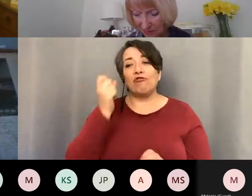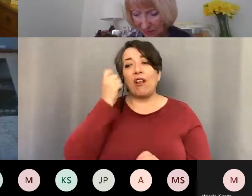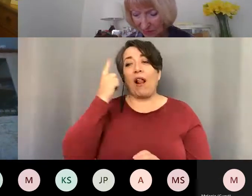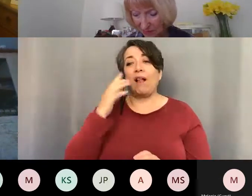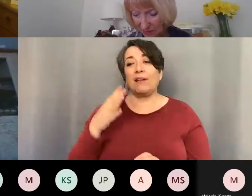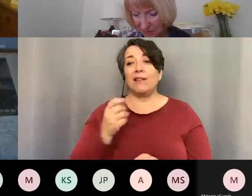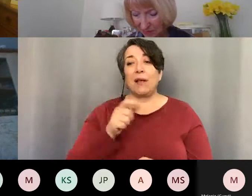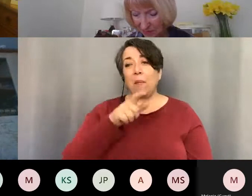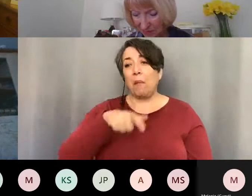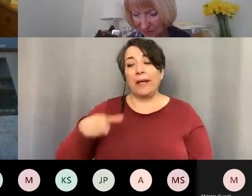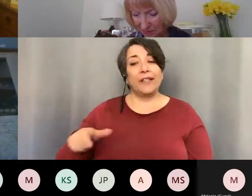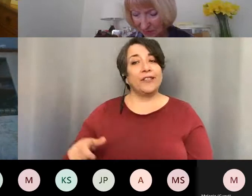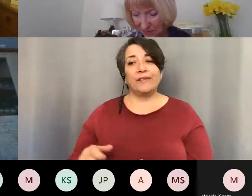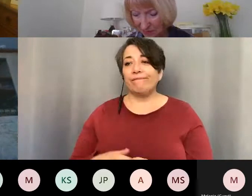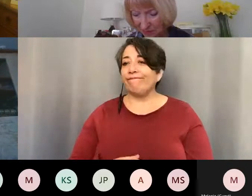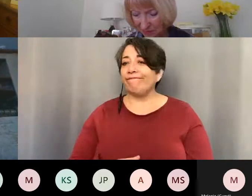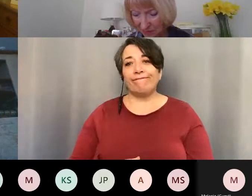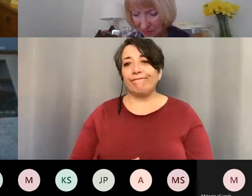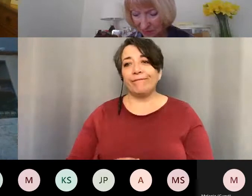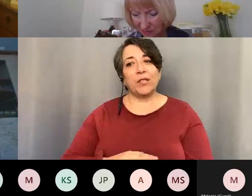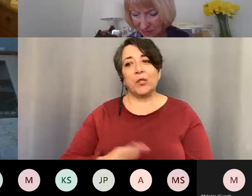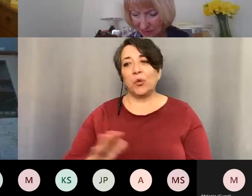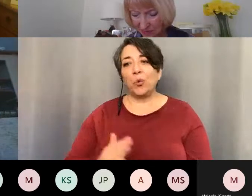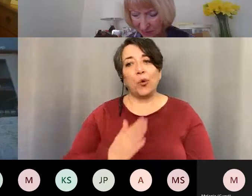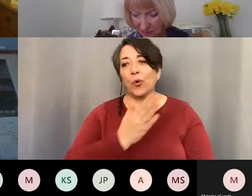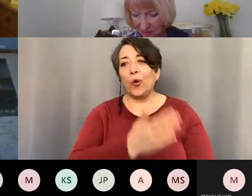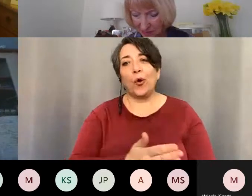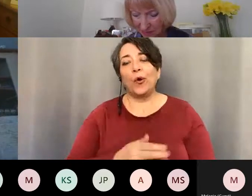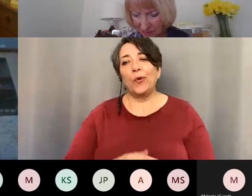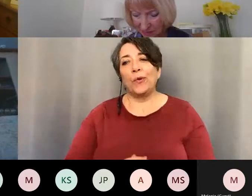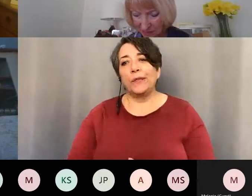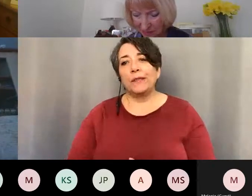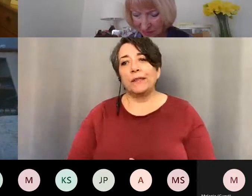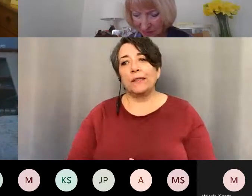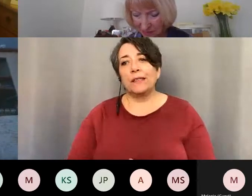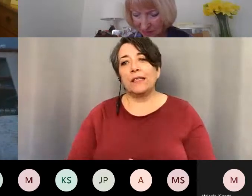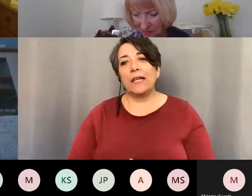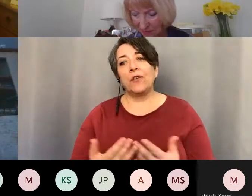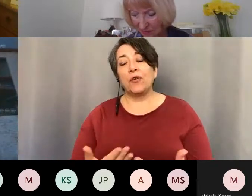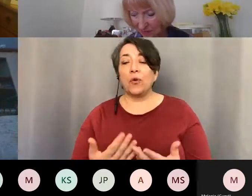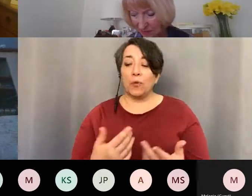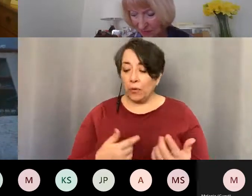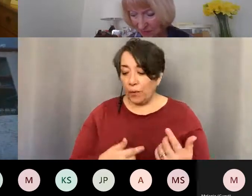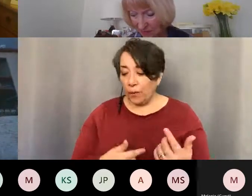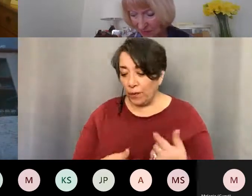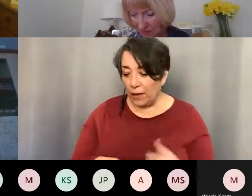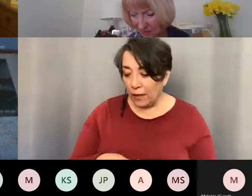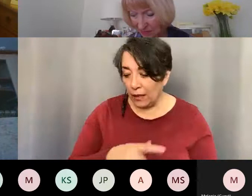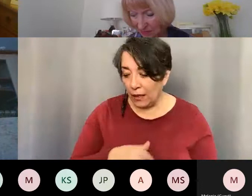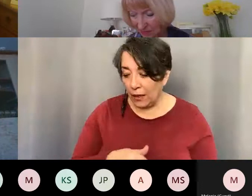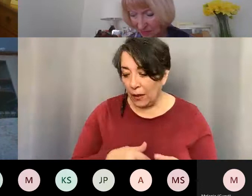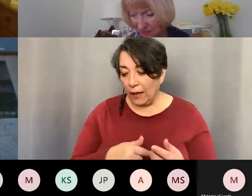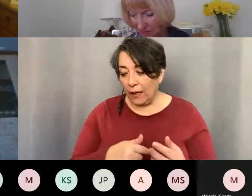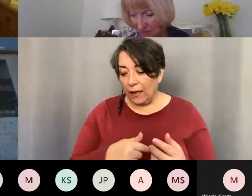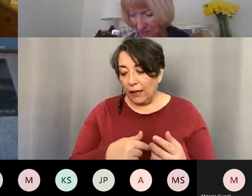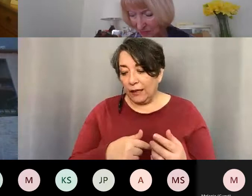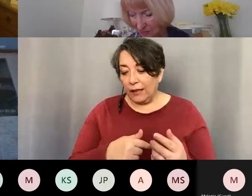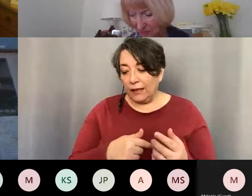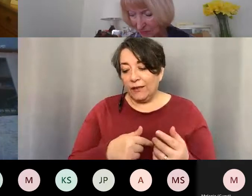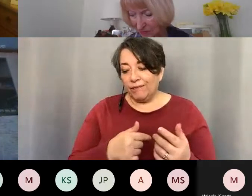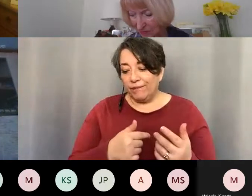be worried about doing so. So we're really focused in Joined Up Care Derbyshire on how we encourage those patients to go and see